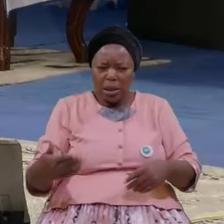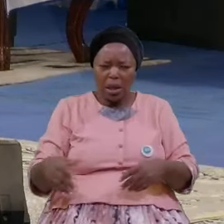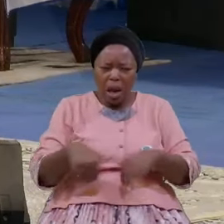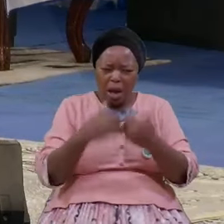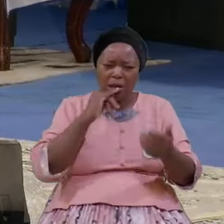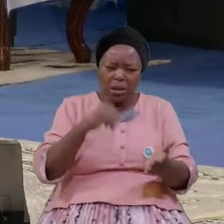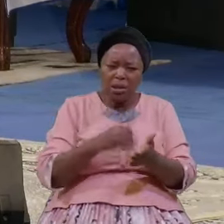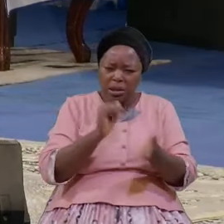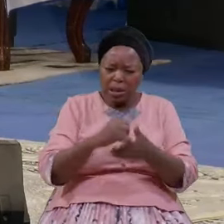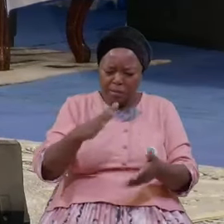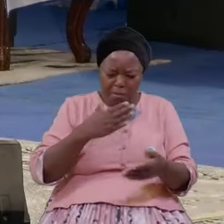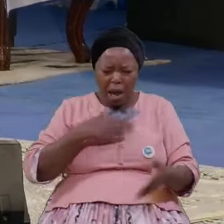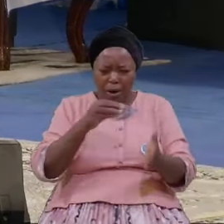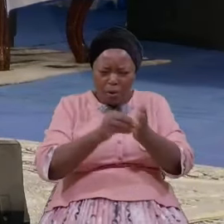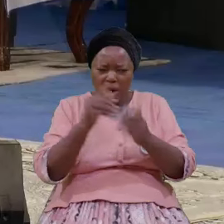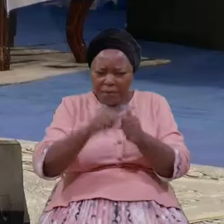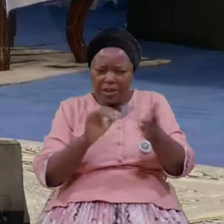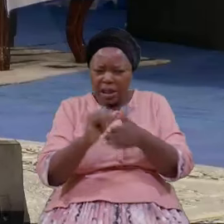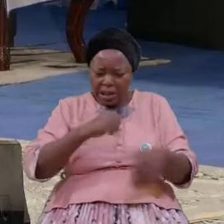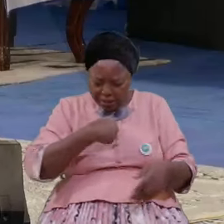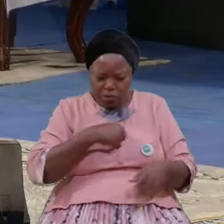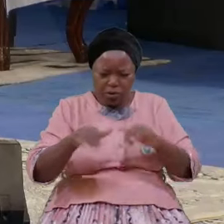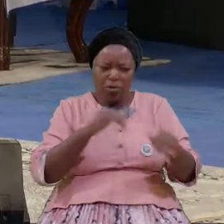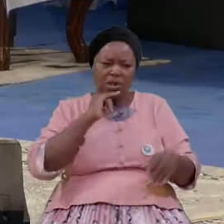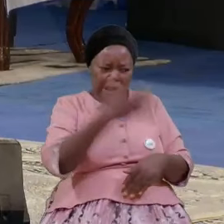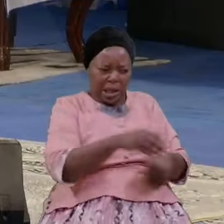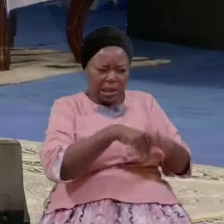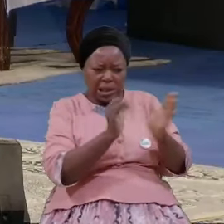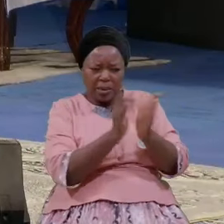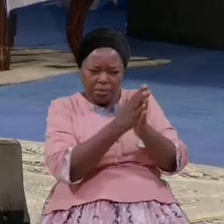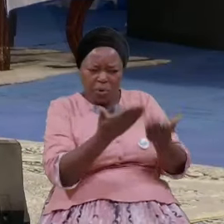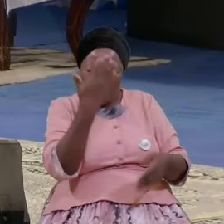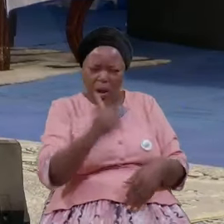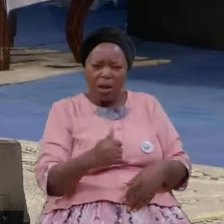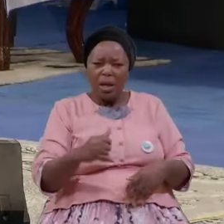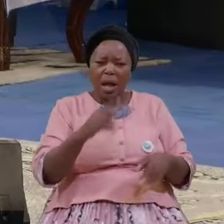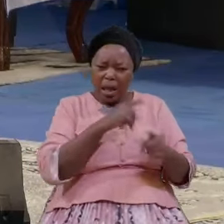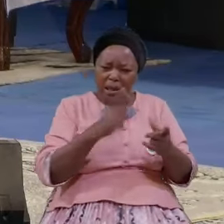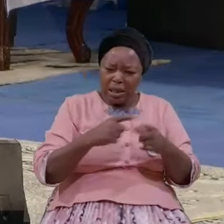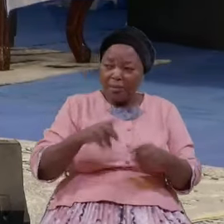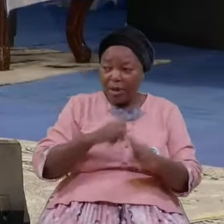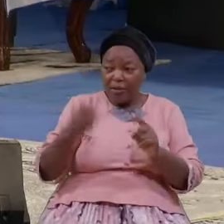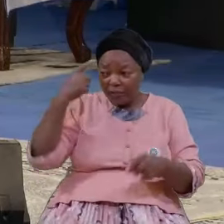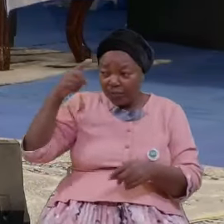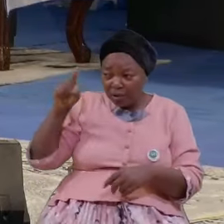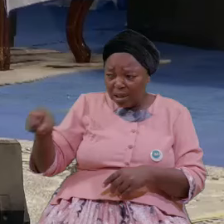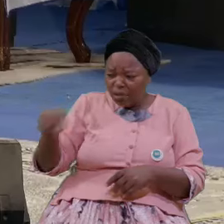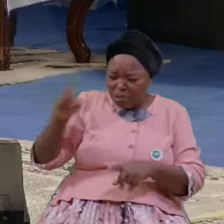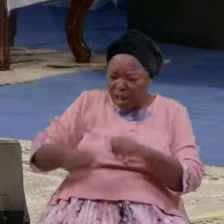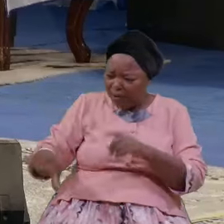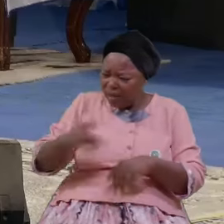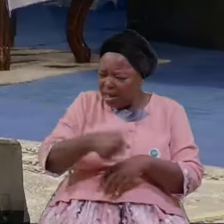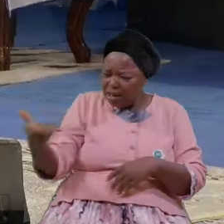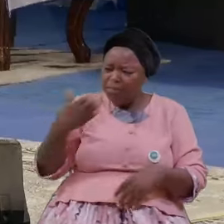own, all that I did is there. They can read that. And for him, they cannot find any bad thing he